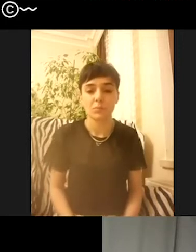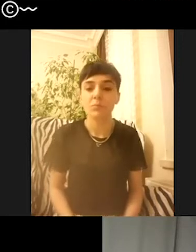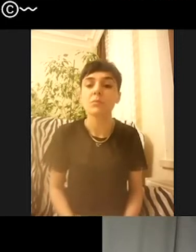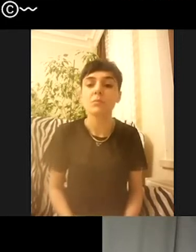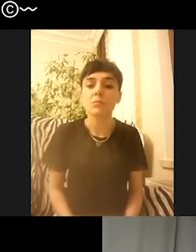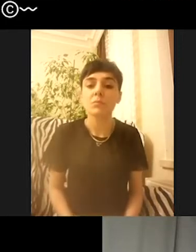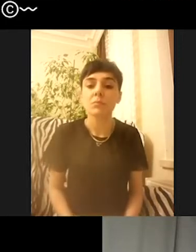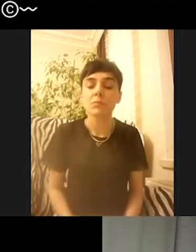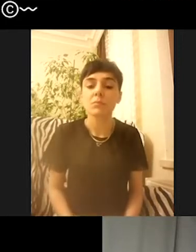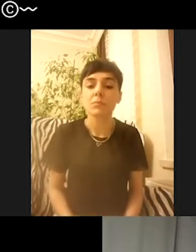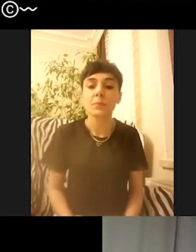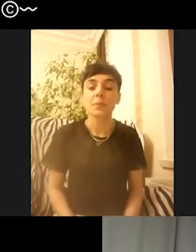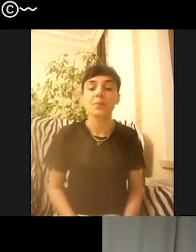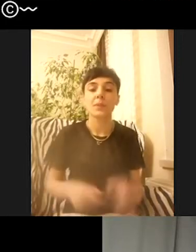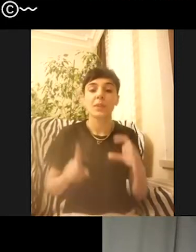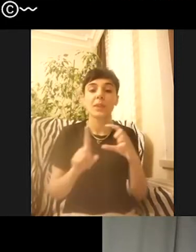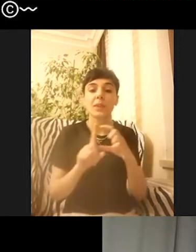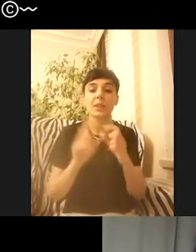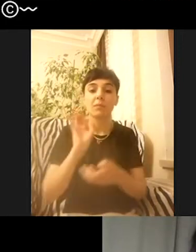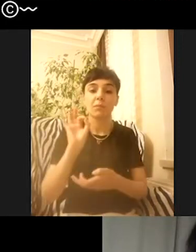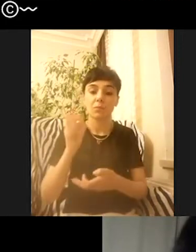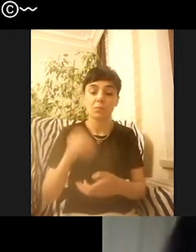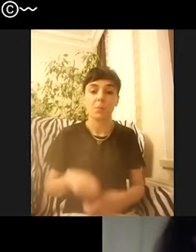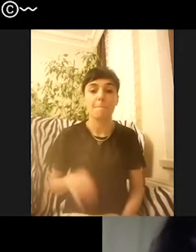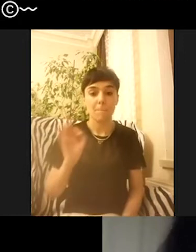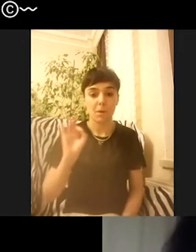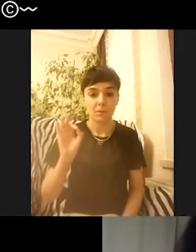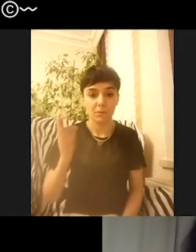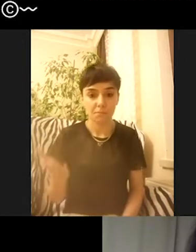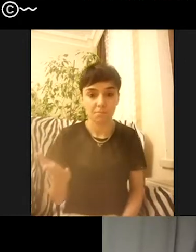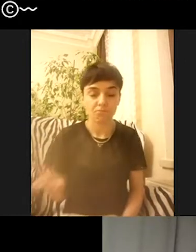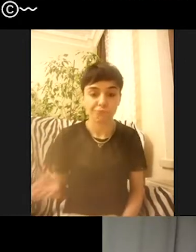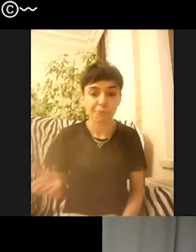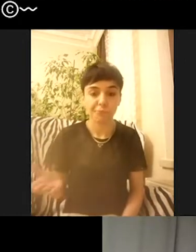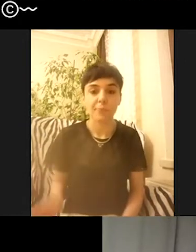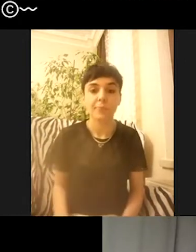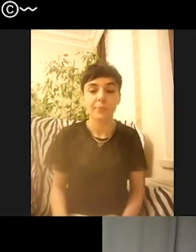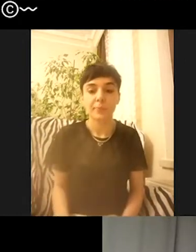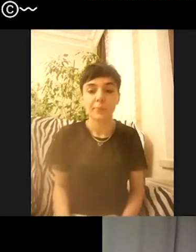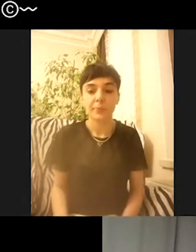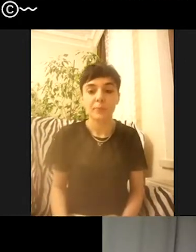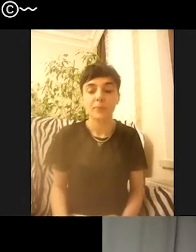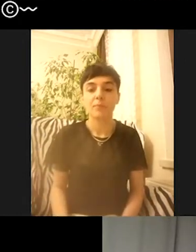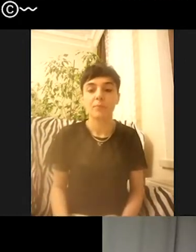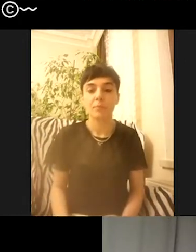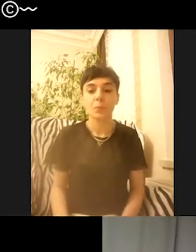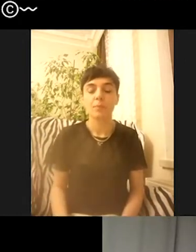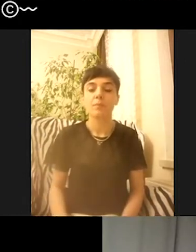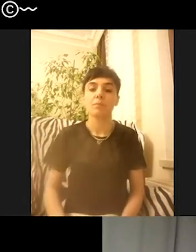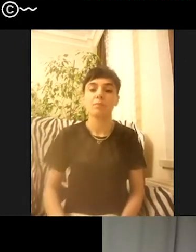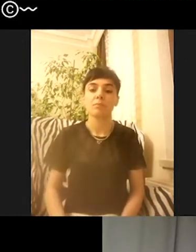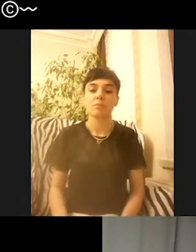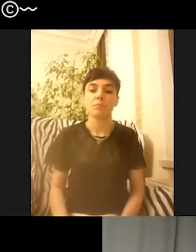bylaws. According to our university's central regulation, a student club must be sustainable in terms of